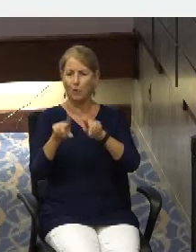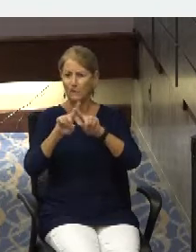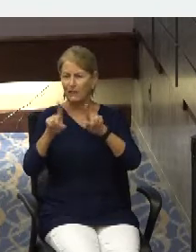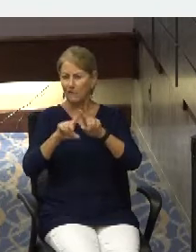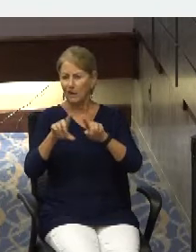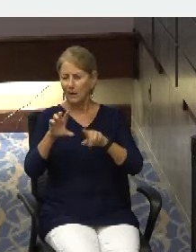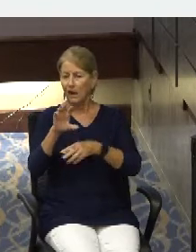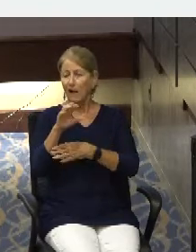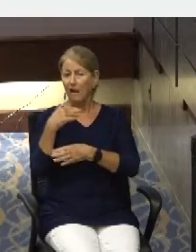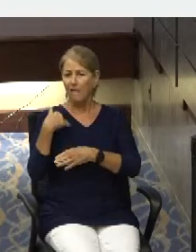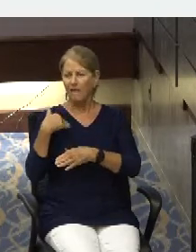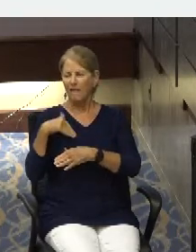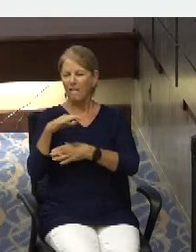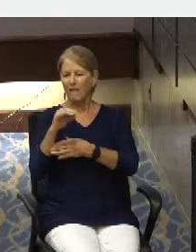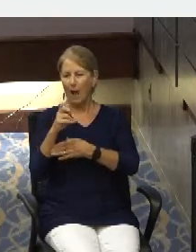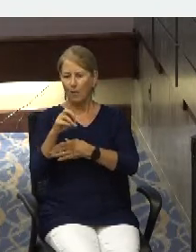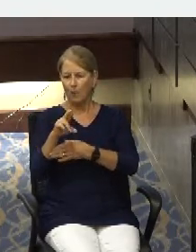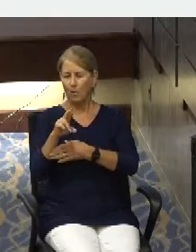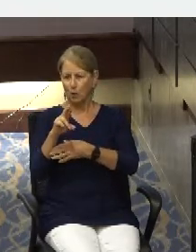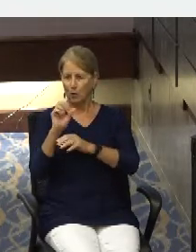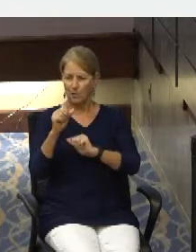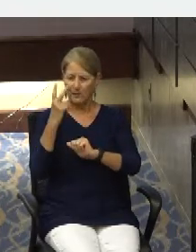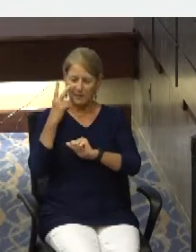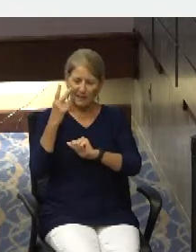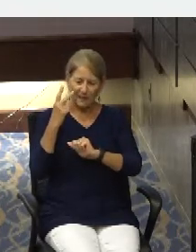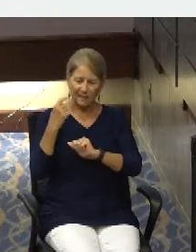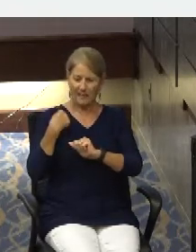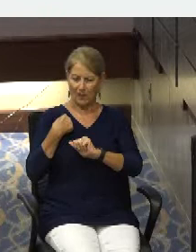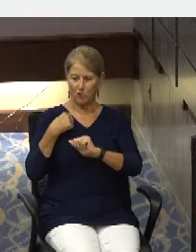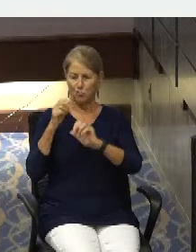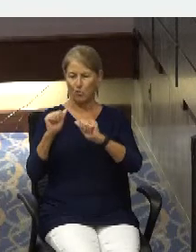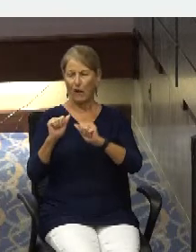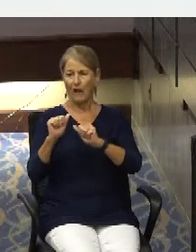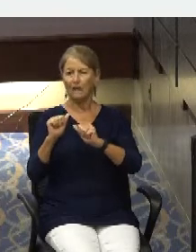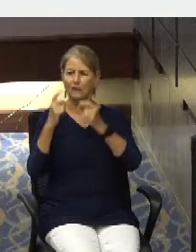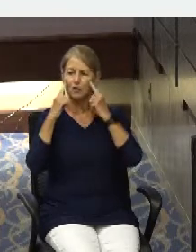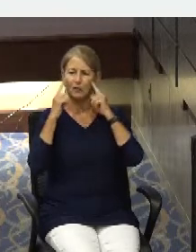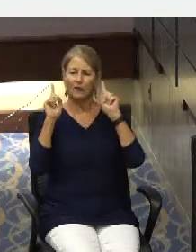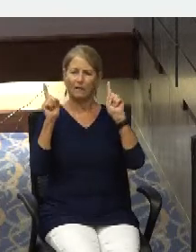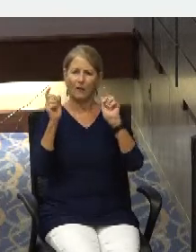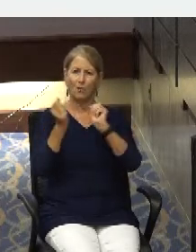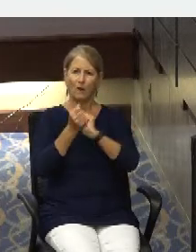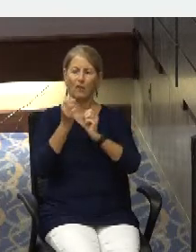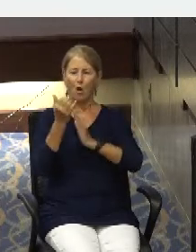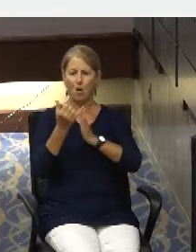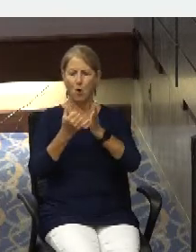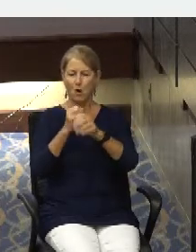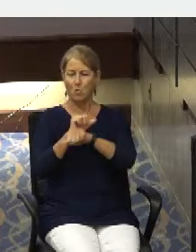you can see that the texture that can be achieved with the artwork.